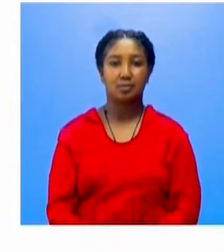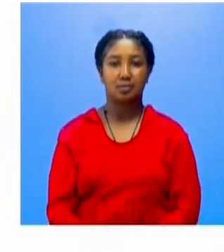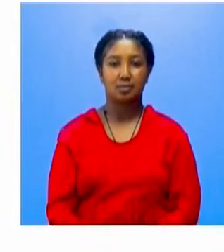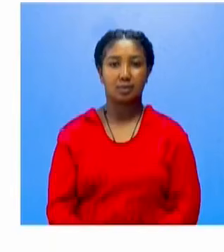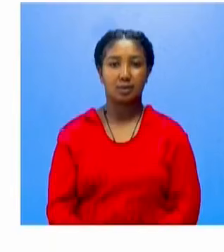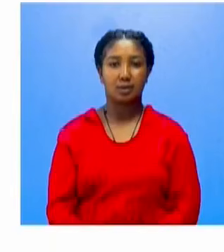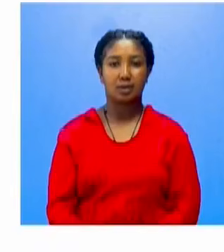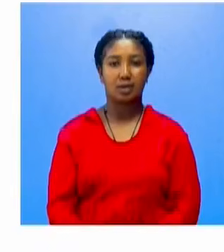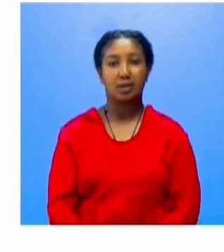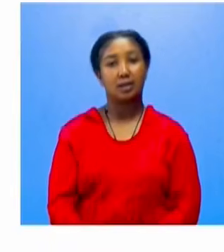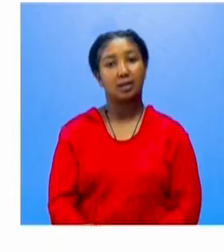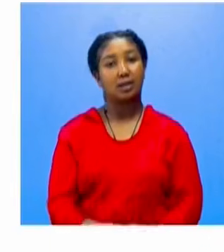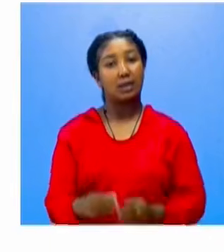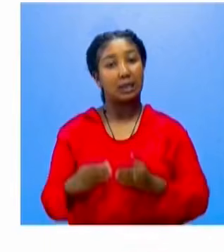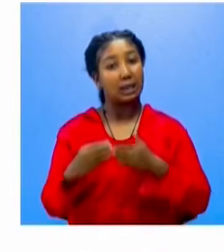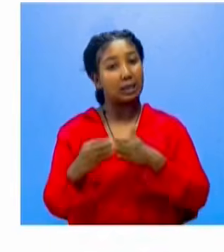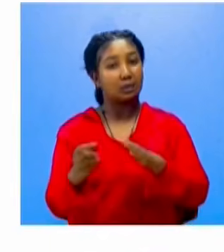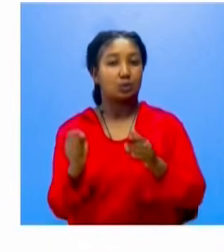leads